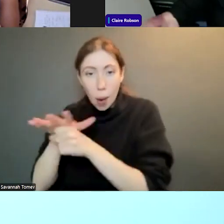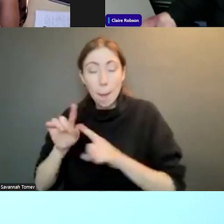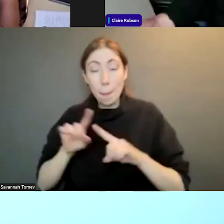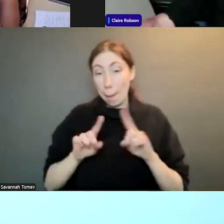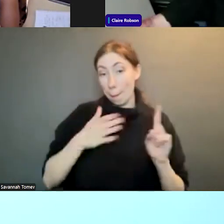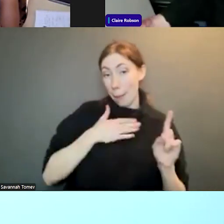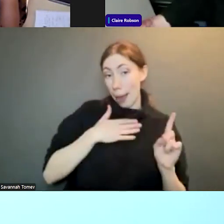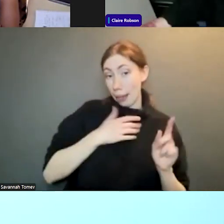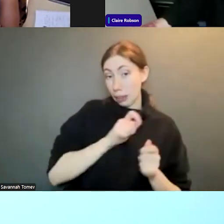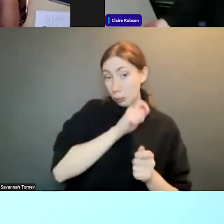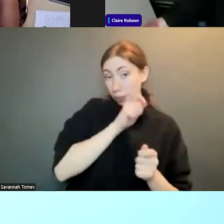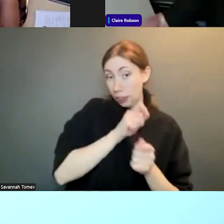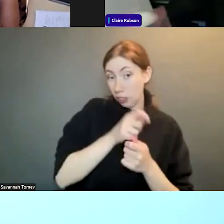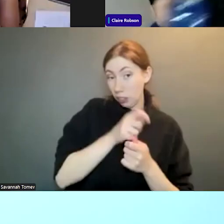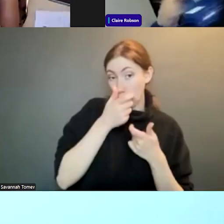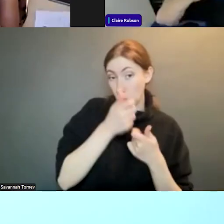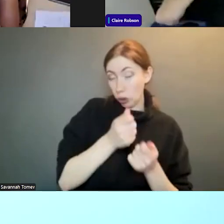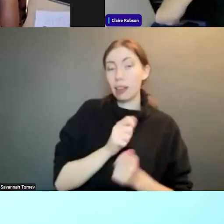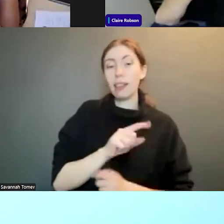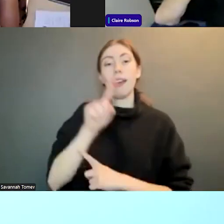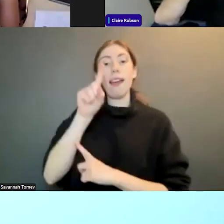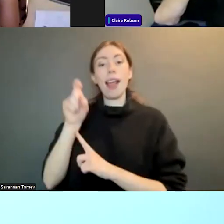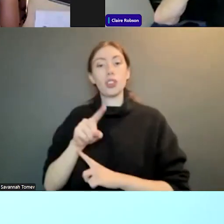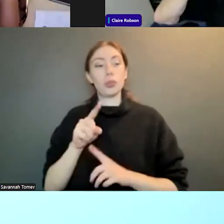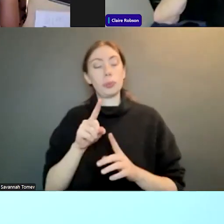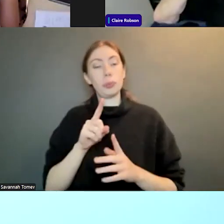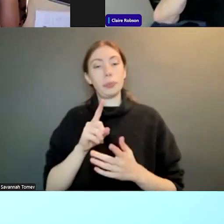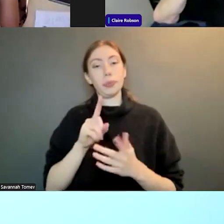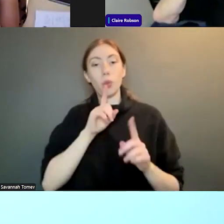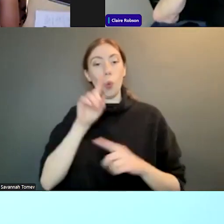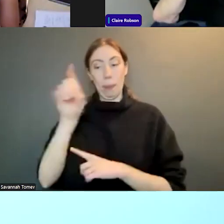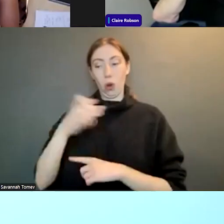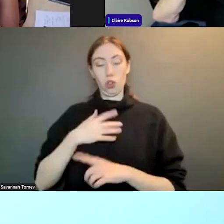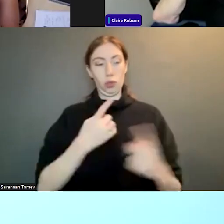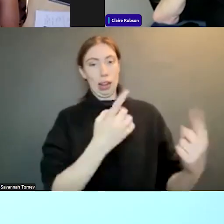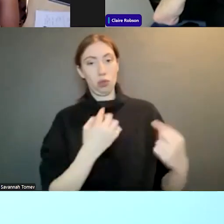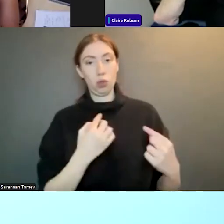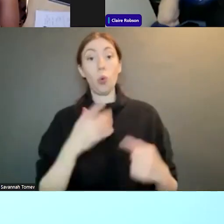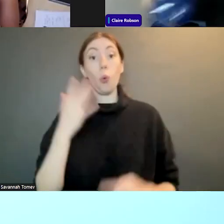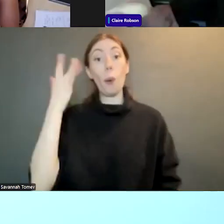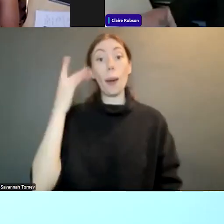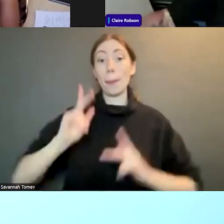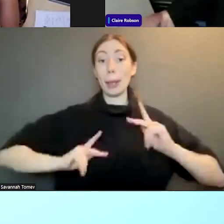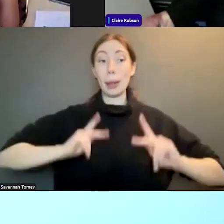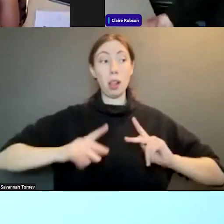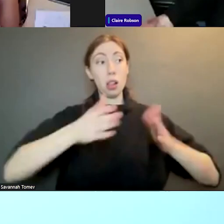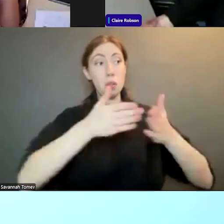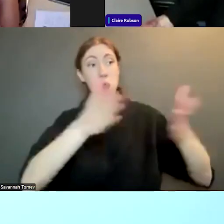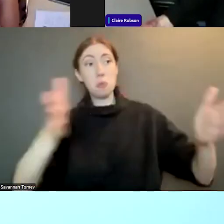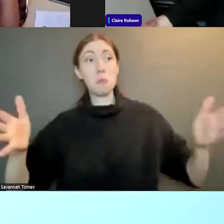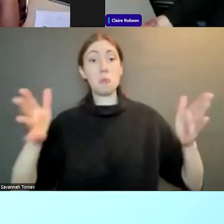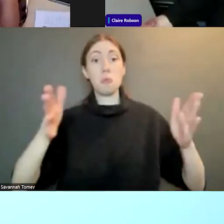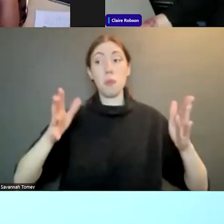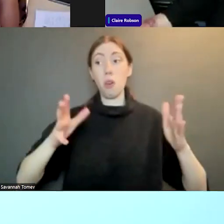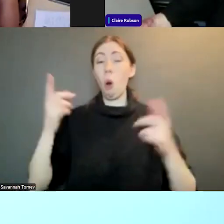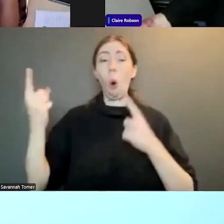in answering questions, because people have always assumed that rates were higher